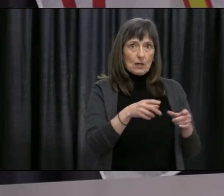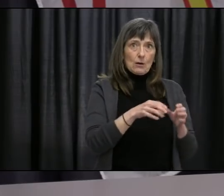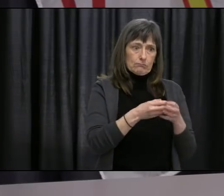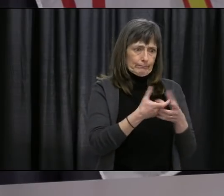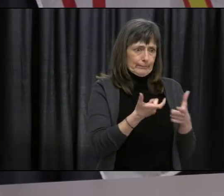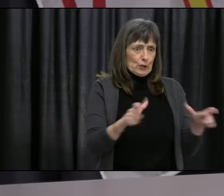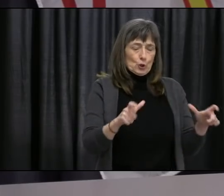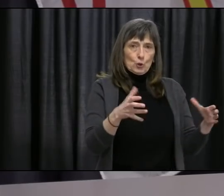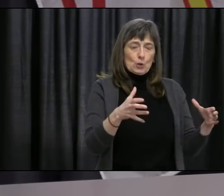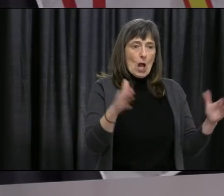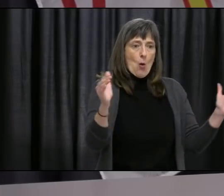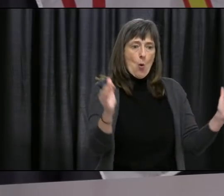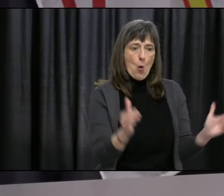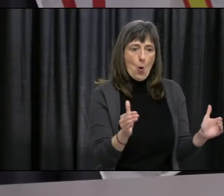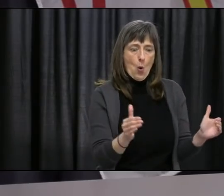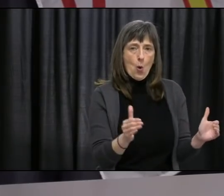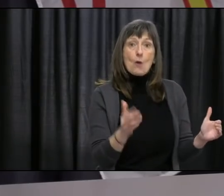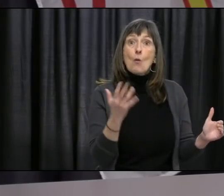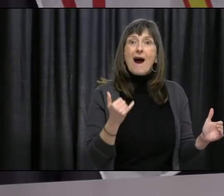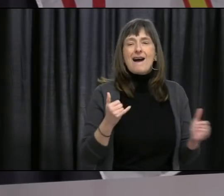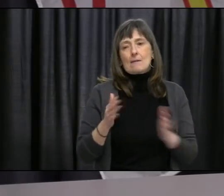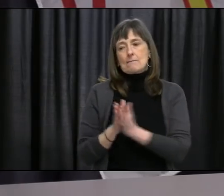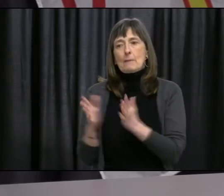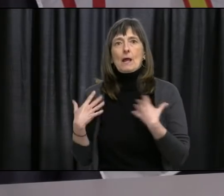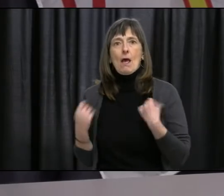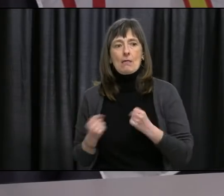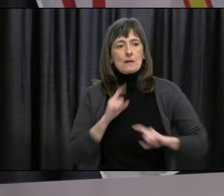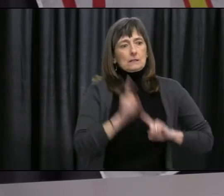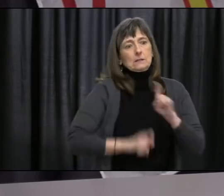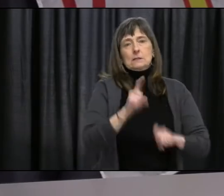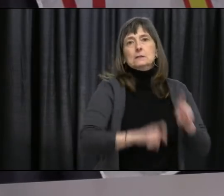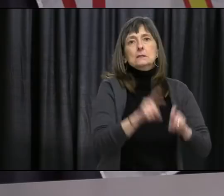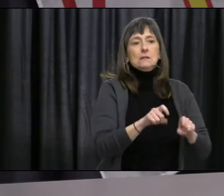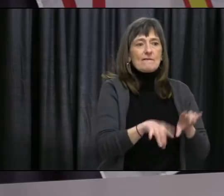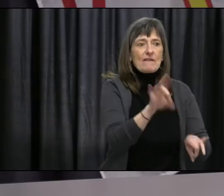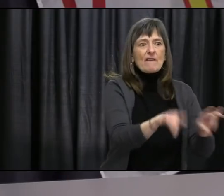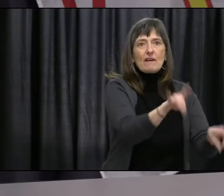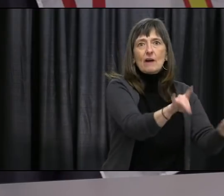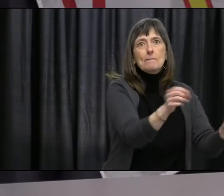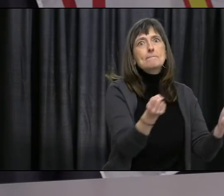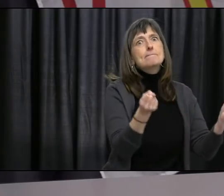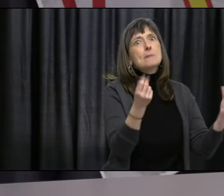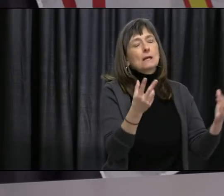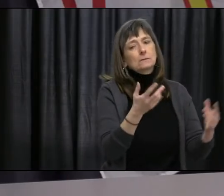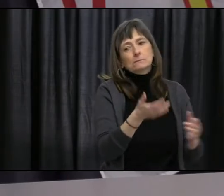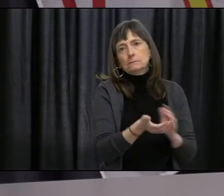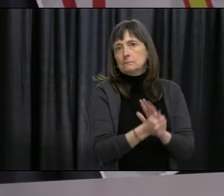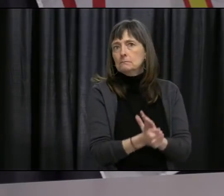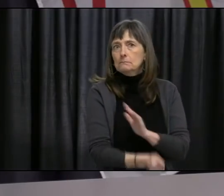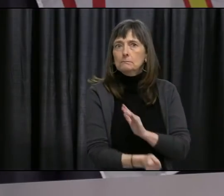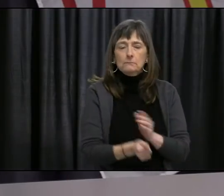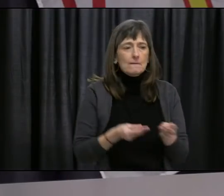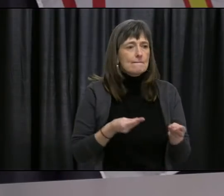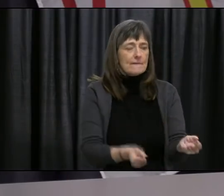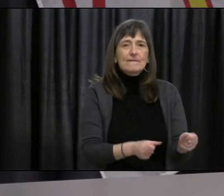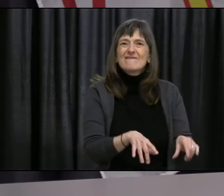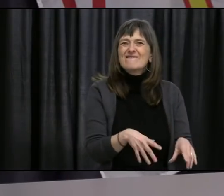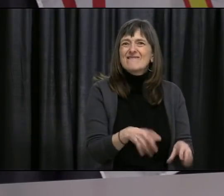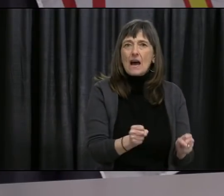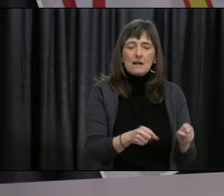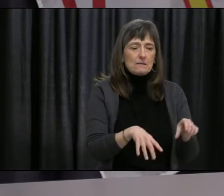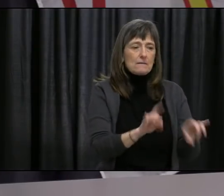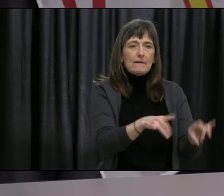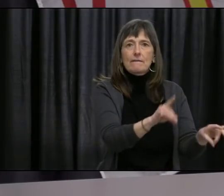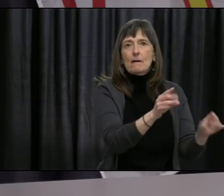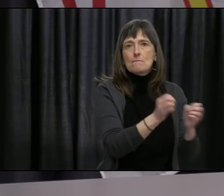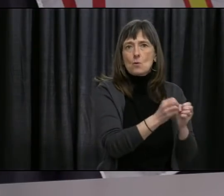control was because of public health's work doing contact tracing. They were very good, very efficient at doing that.